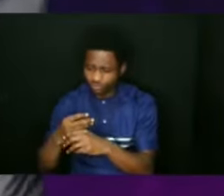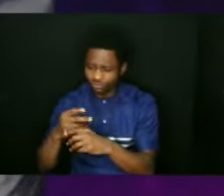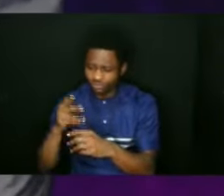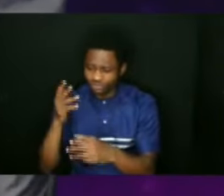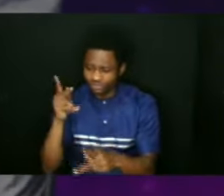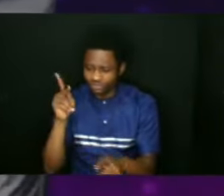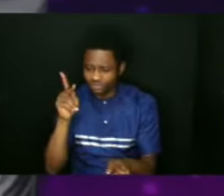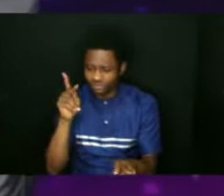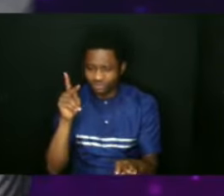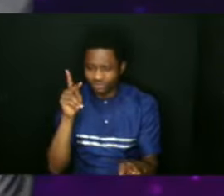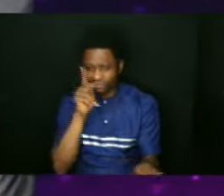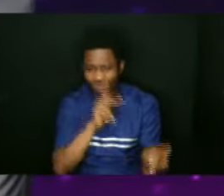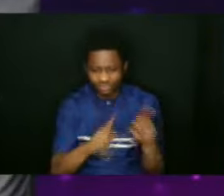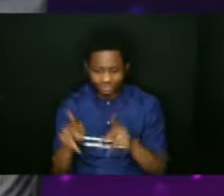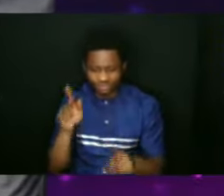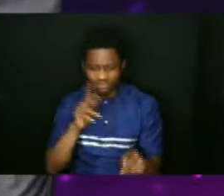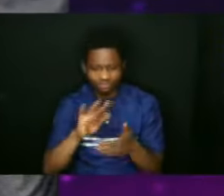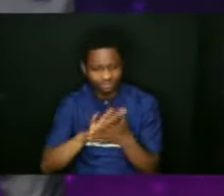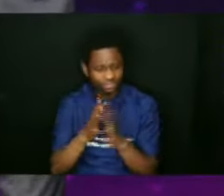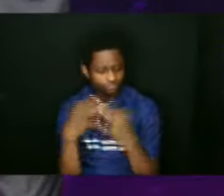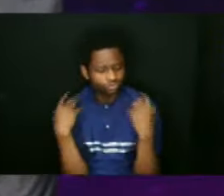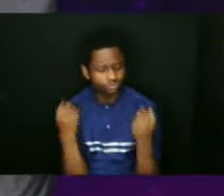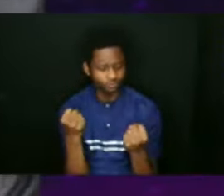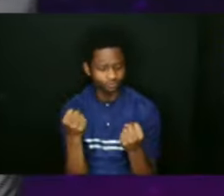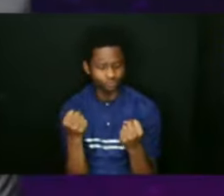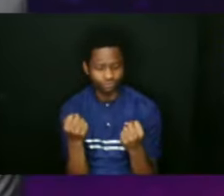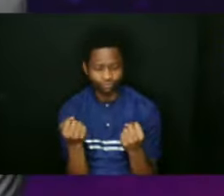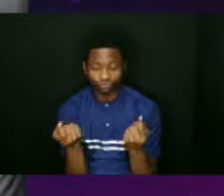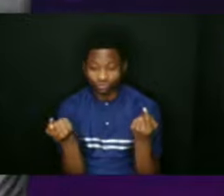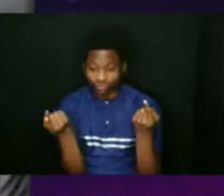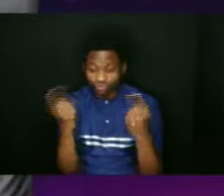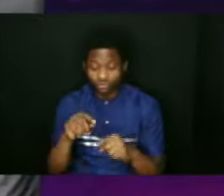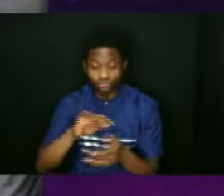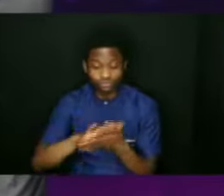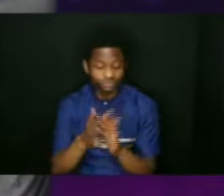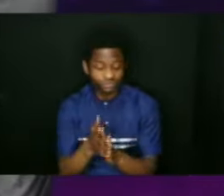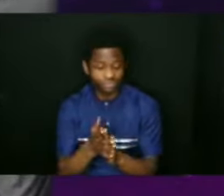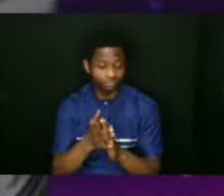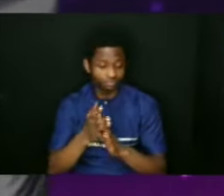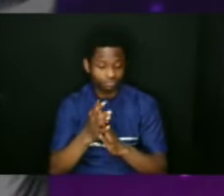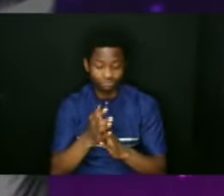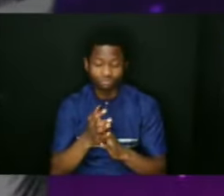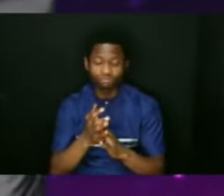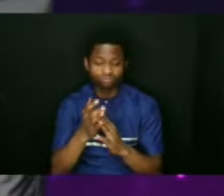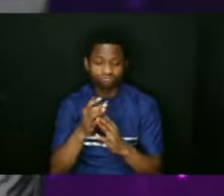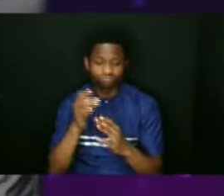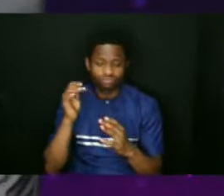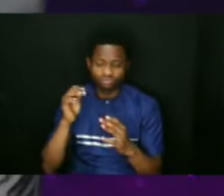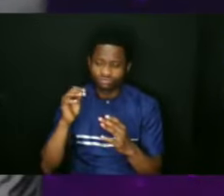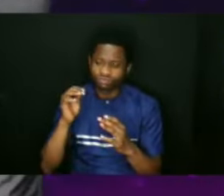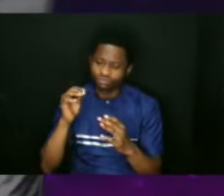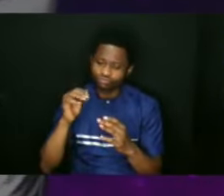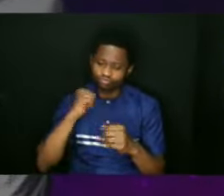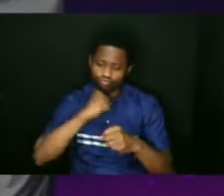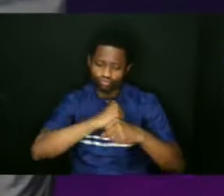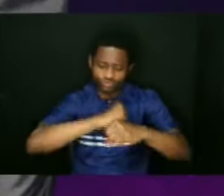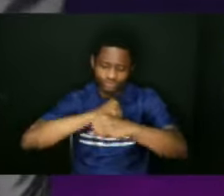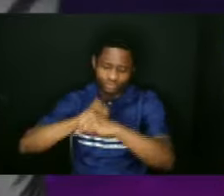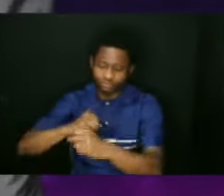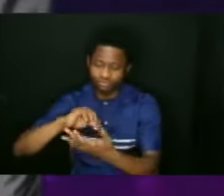fortification. If you are fortified, it means that you are surrounded by protective walls. Oh,